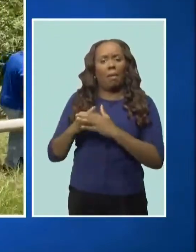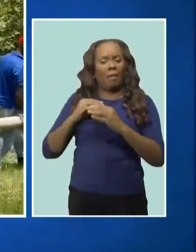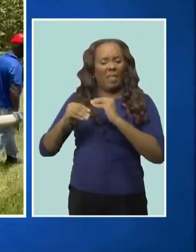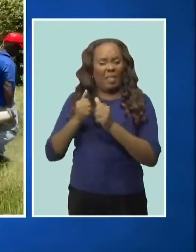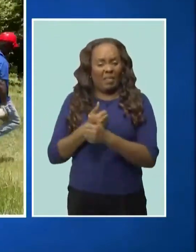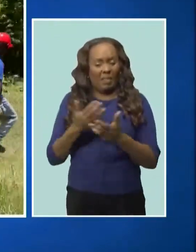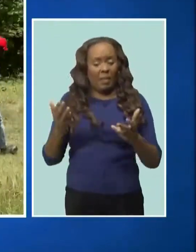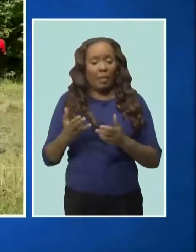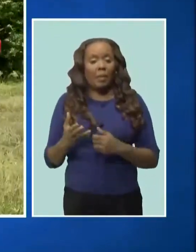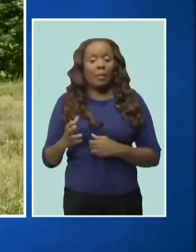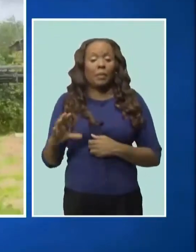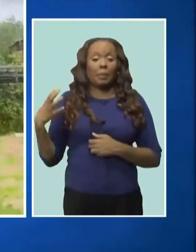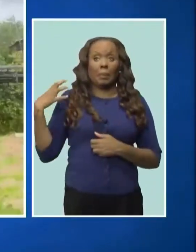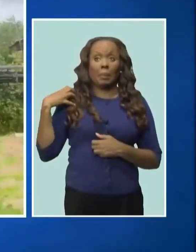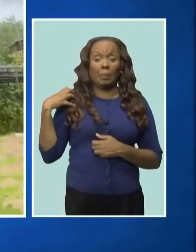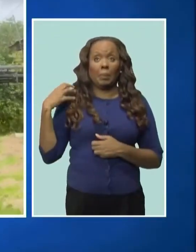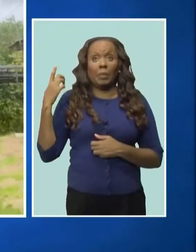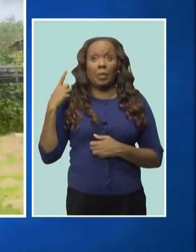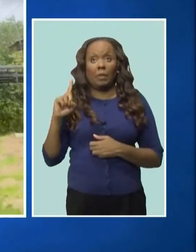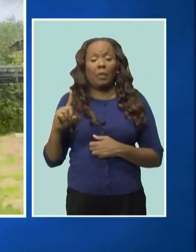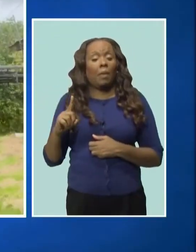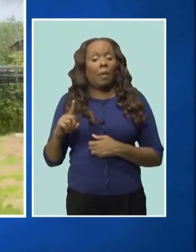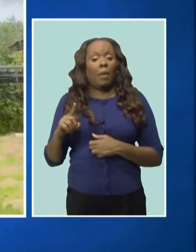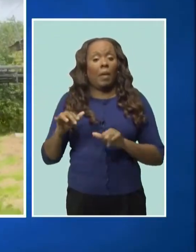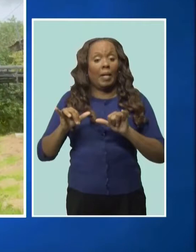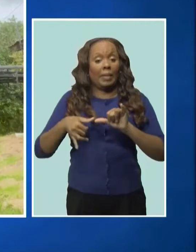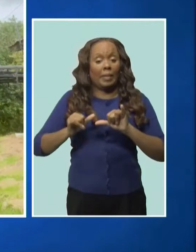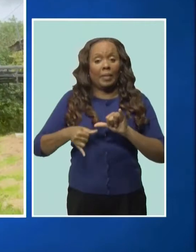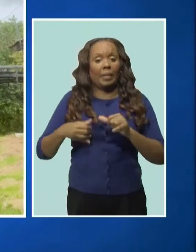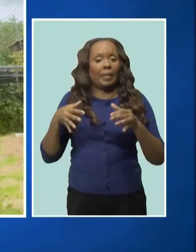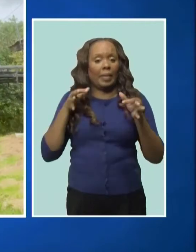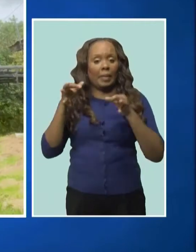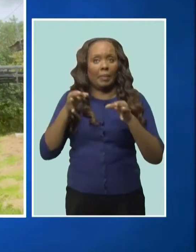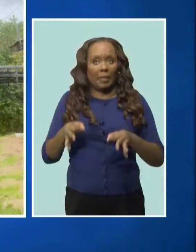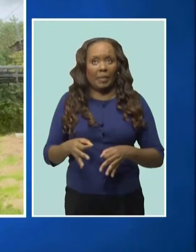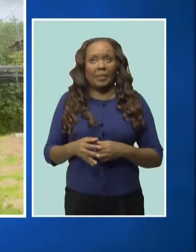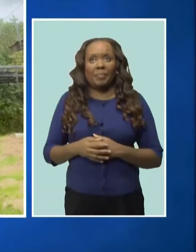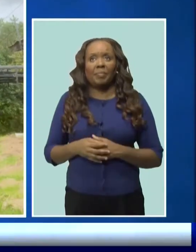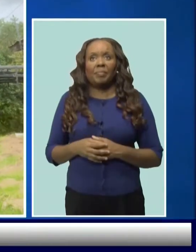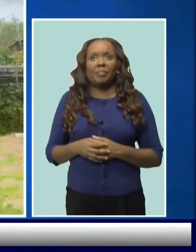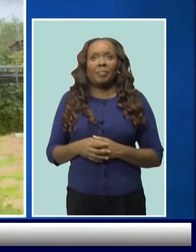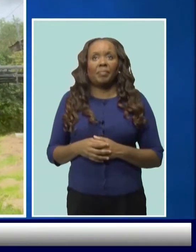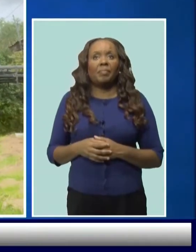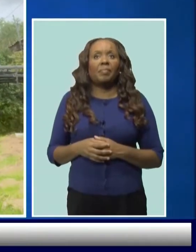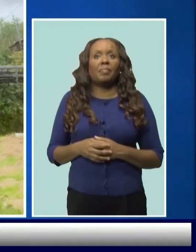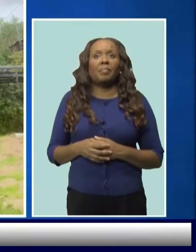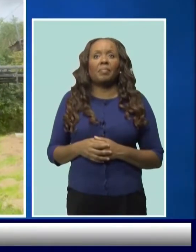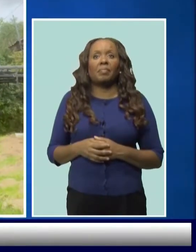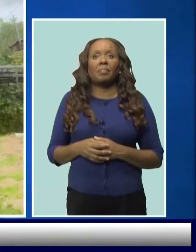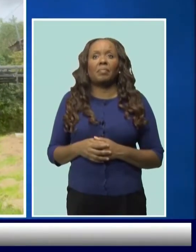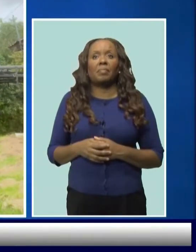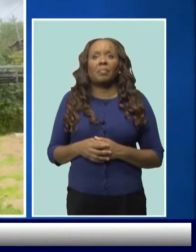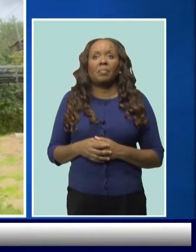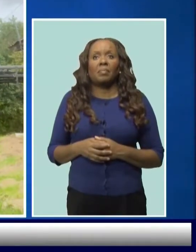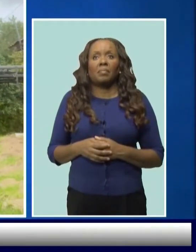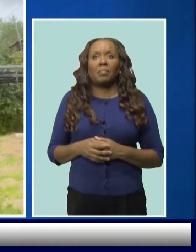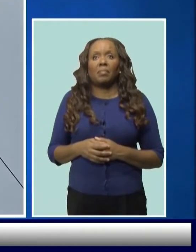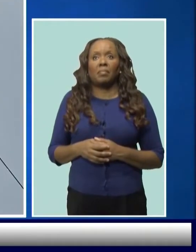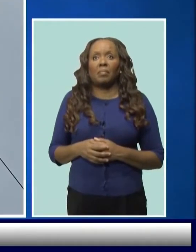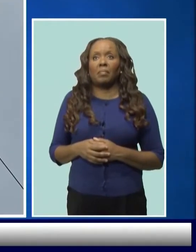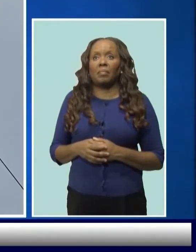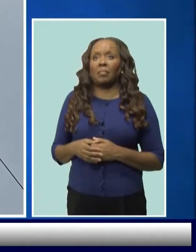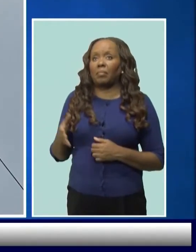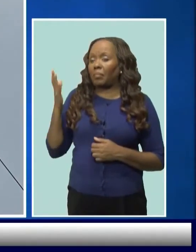CBC's engineering department, Maurice Bailey, explains. What we did is replacement of the transmit